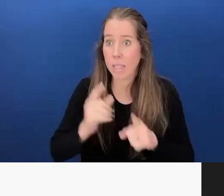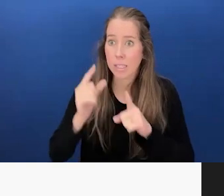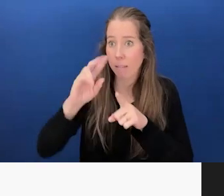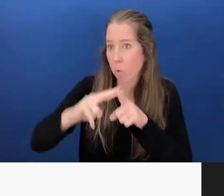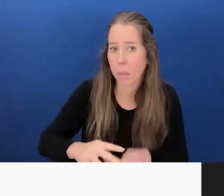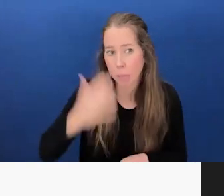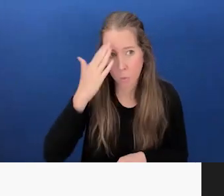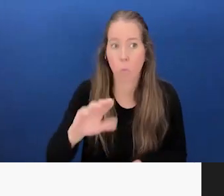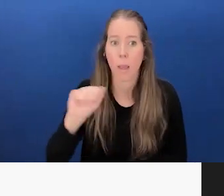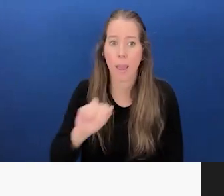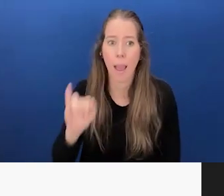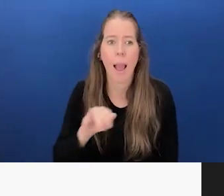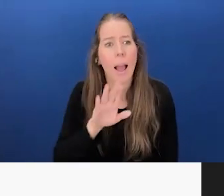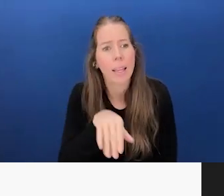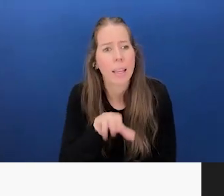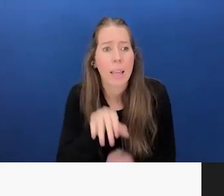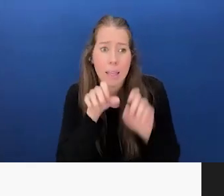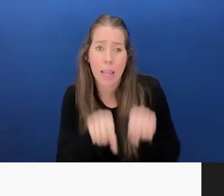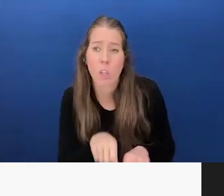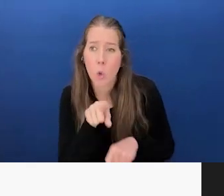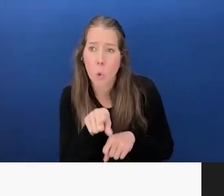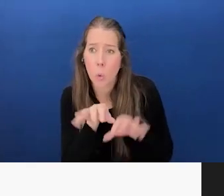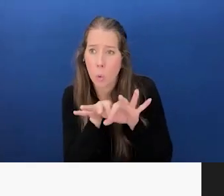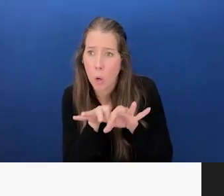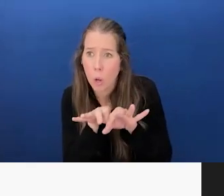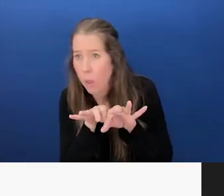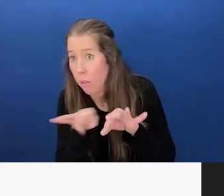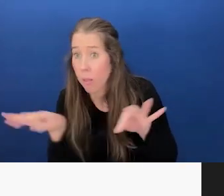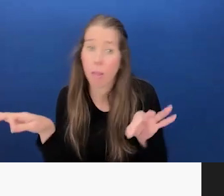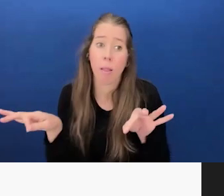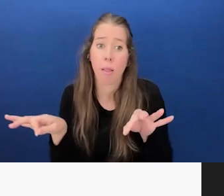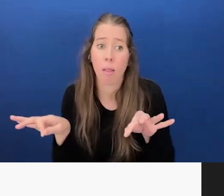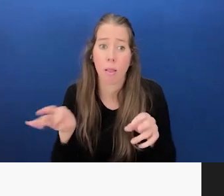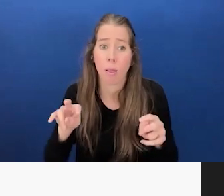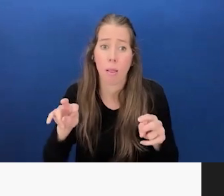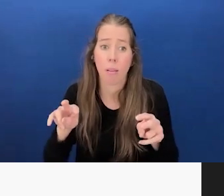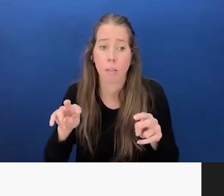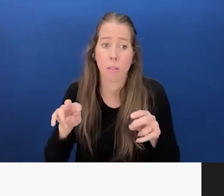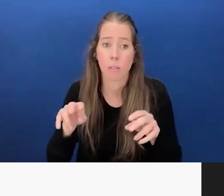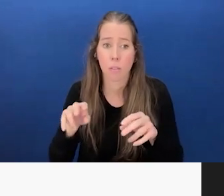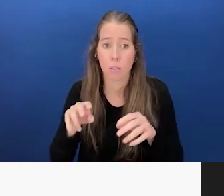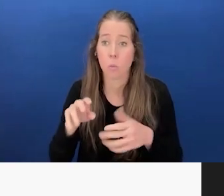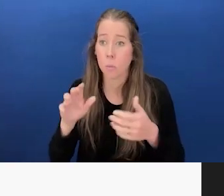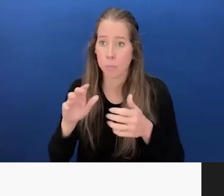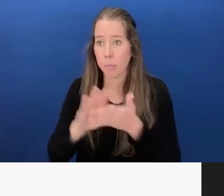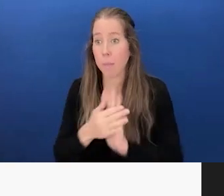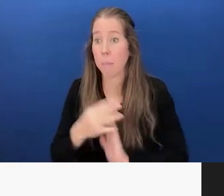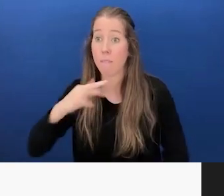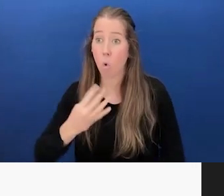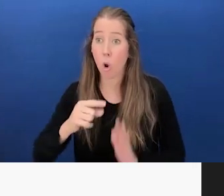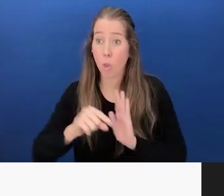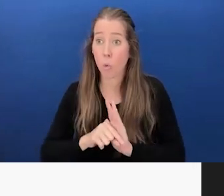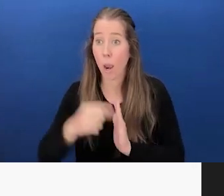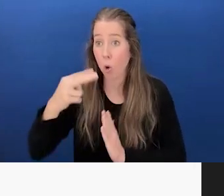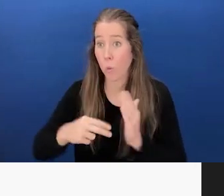is iteration. Can you rephrase these discussions to be at a 4th grade reading level? That dumbs down